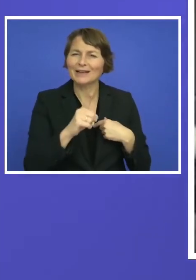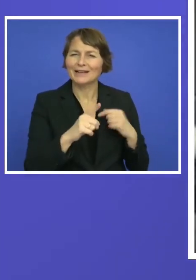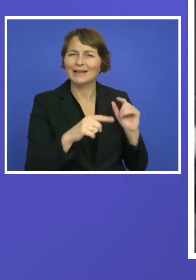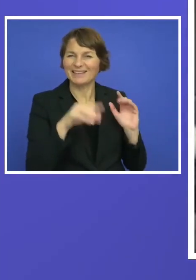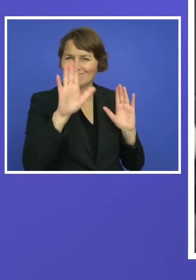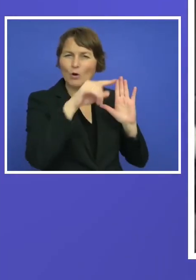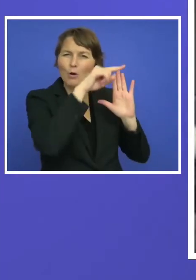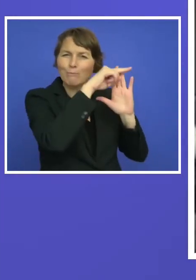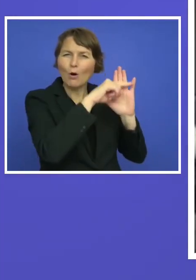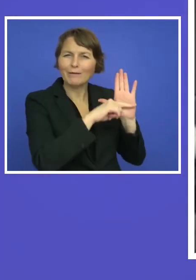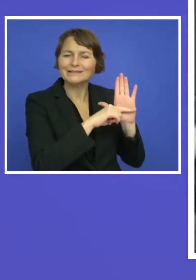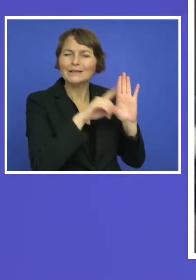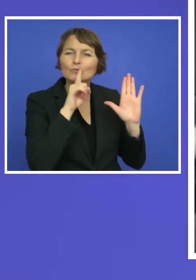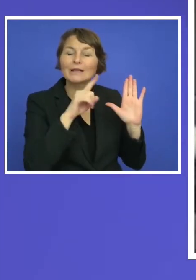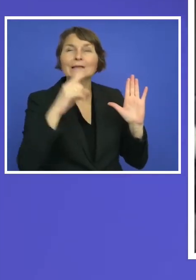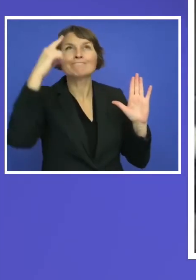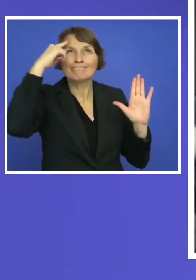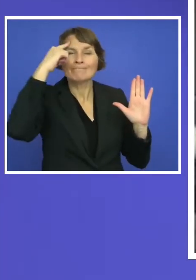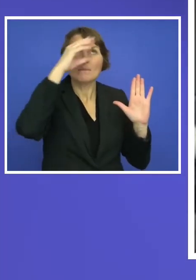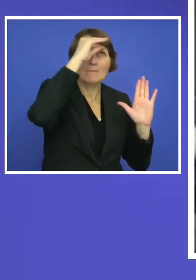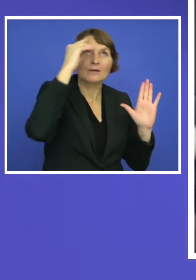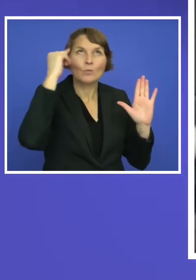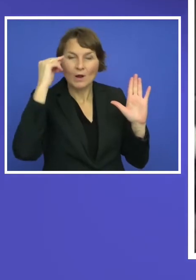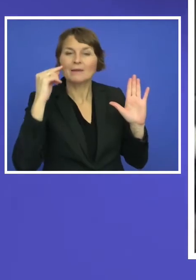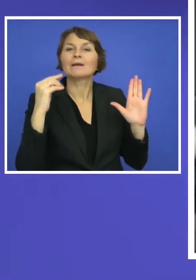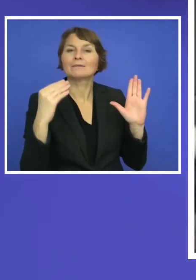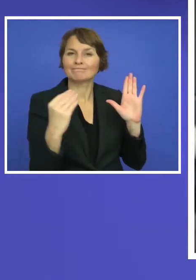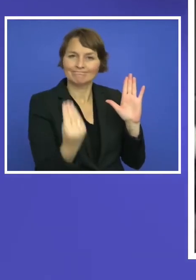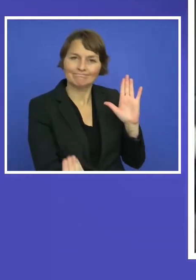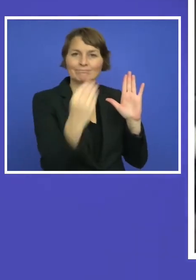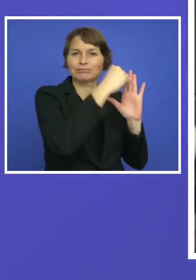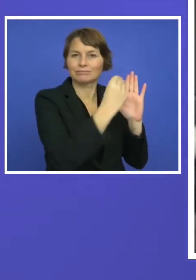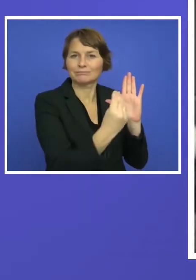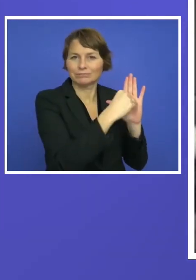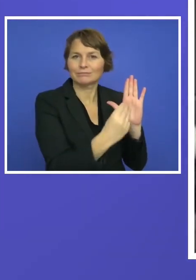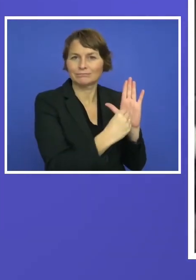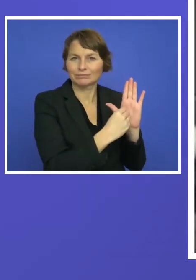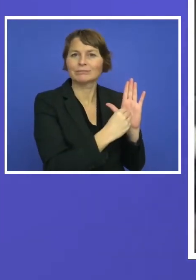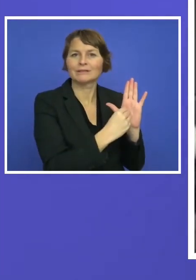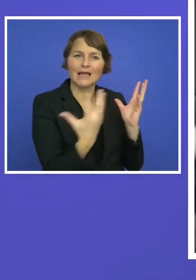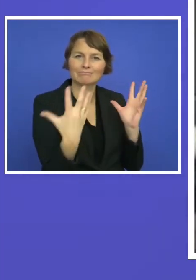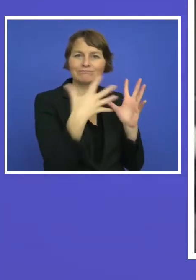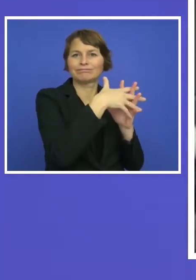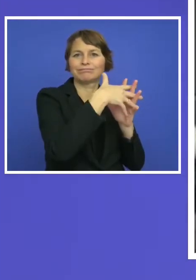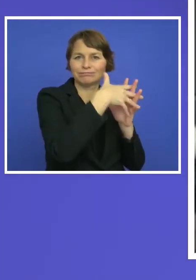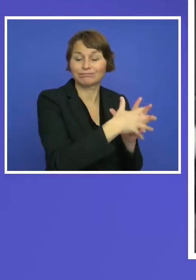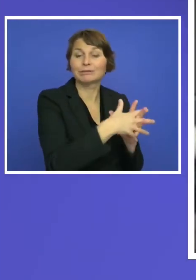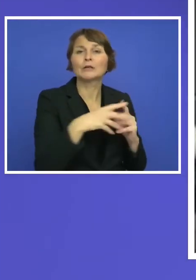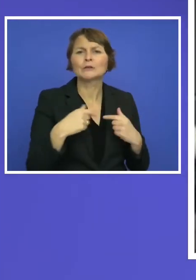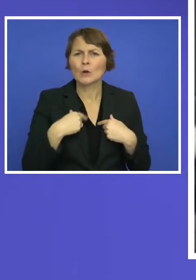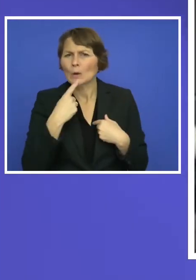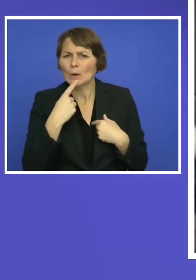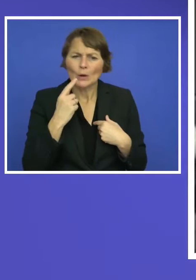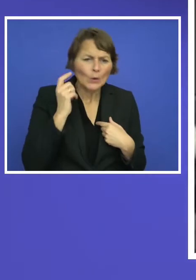policies that really ensure that women are not having to take on those barriers without necessarily having societal protections,